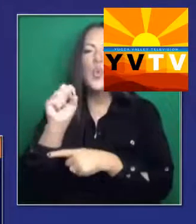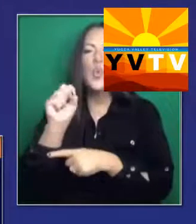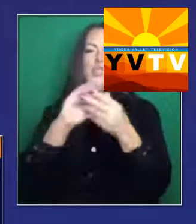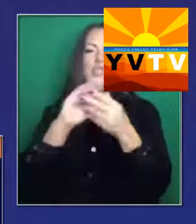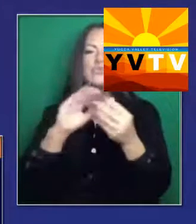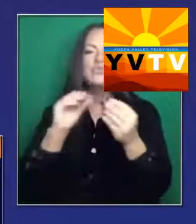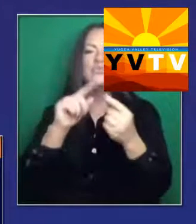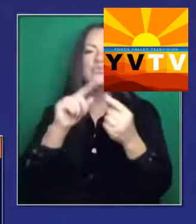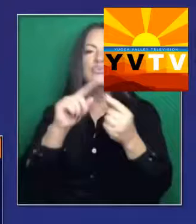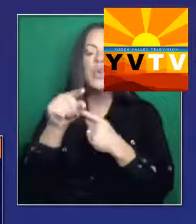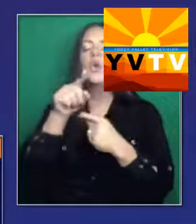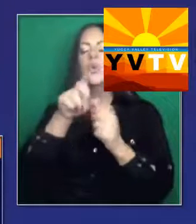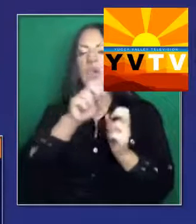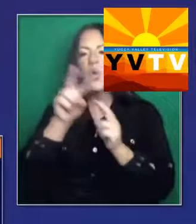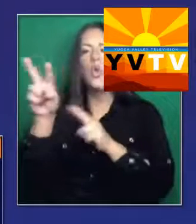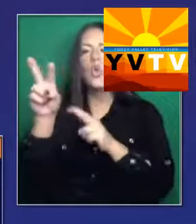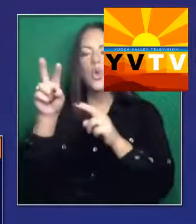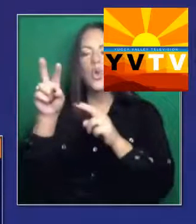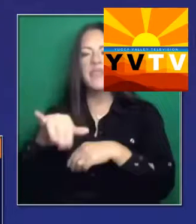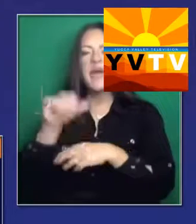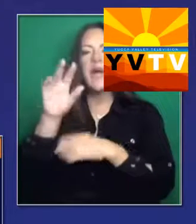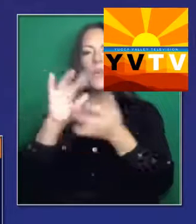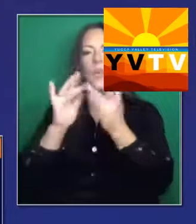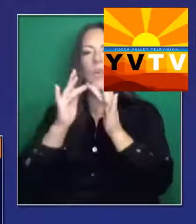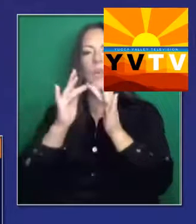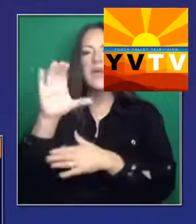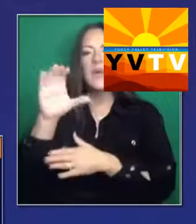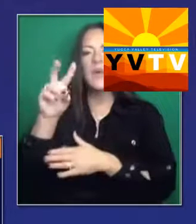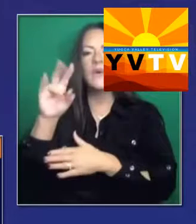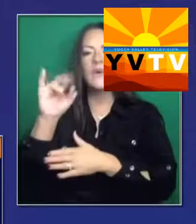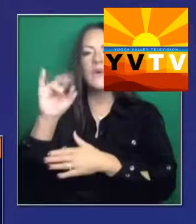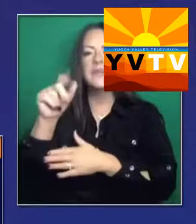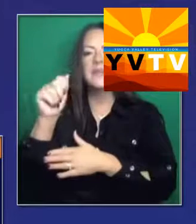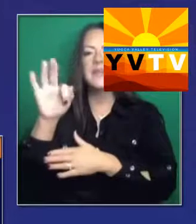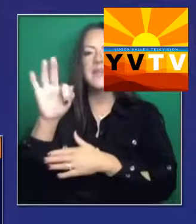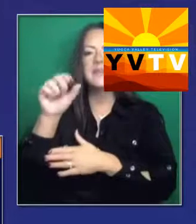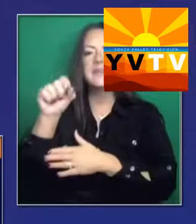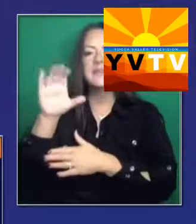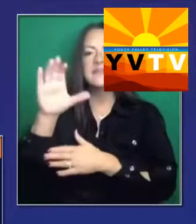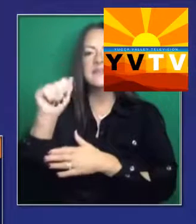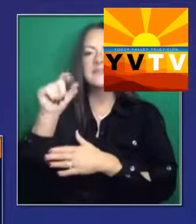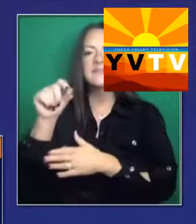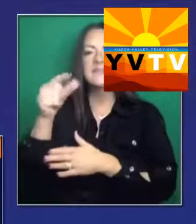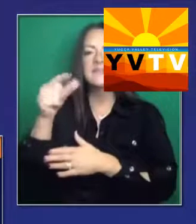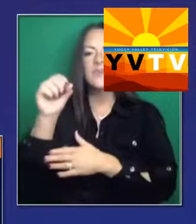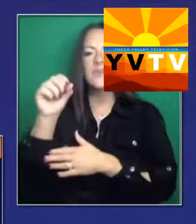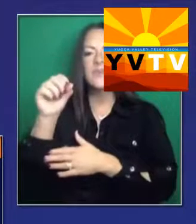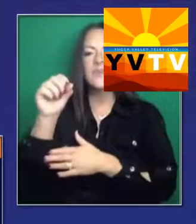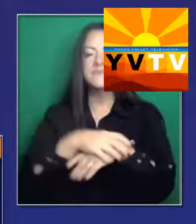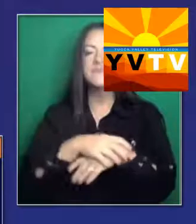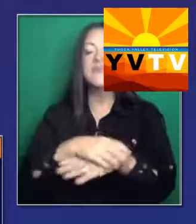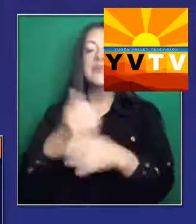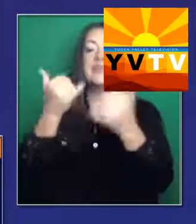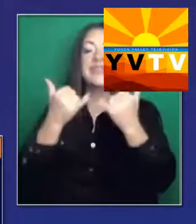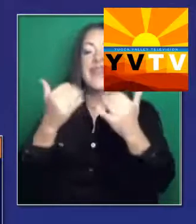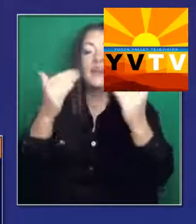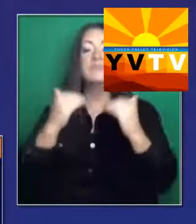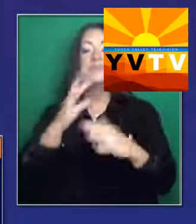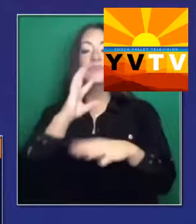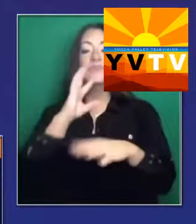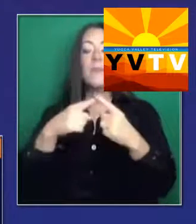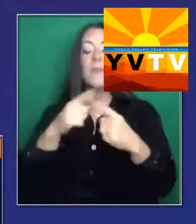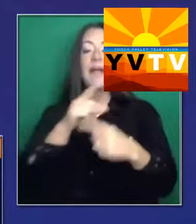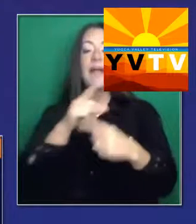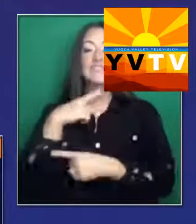the legislature a new budget for the next fiscal year. We are working with legislative leaders who've been magnificent about an